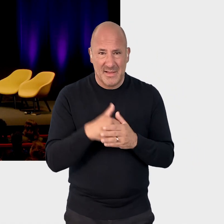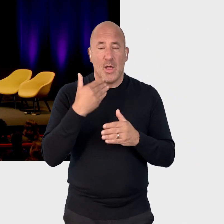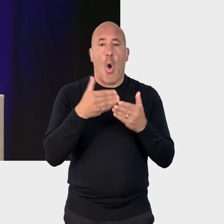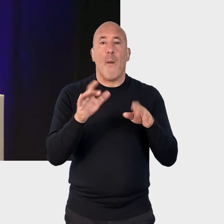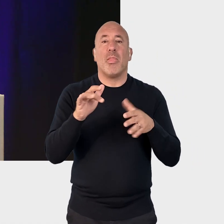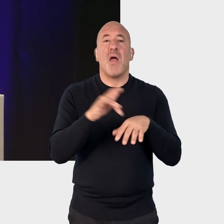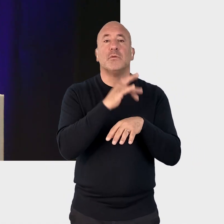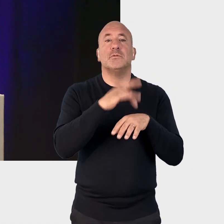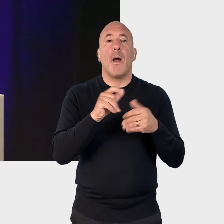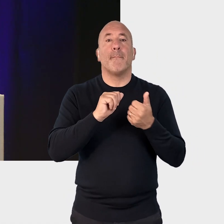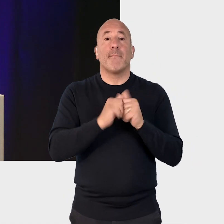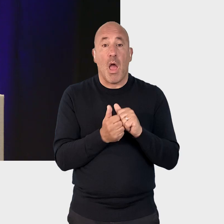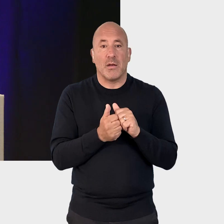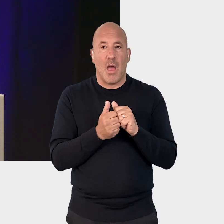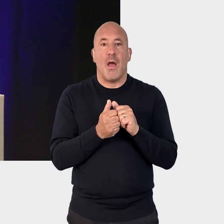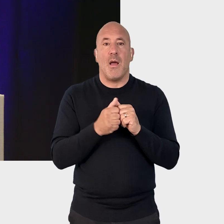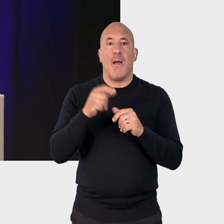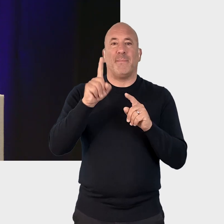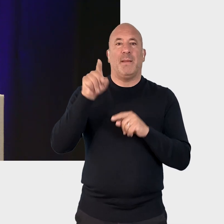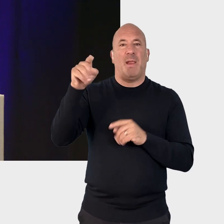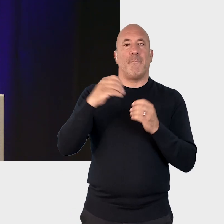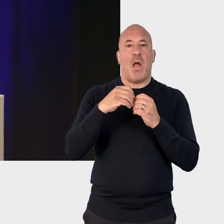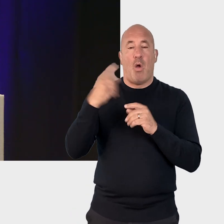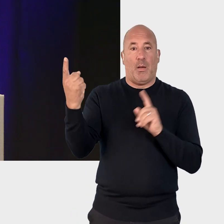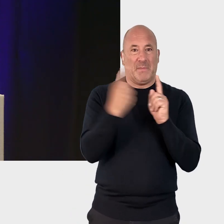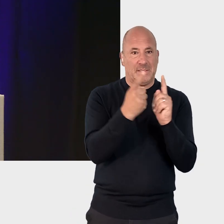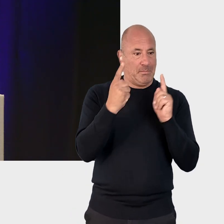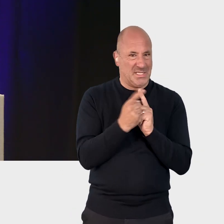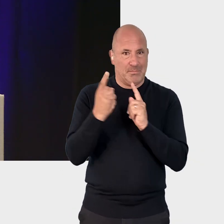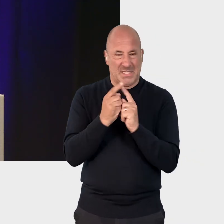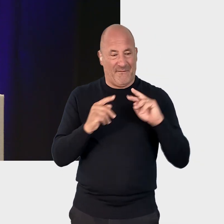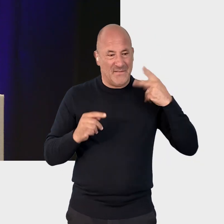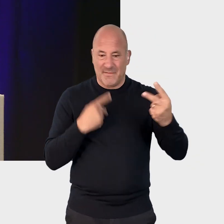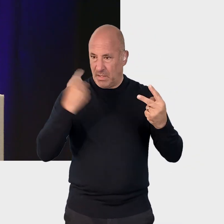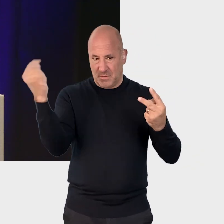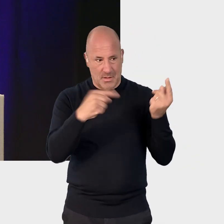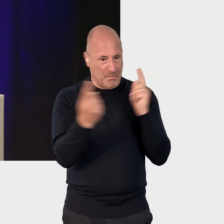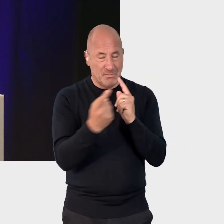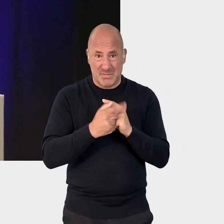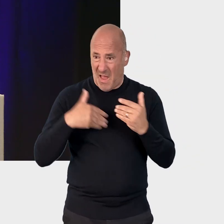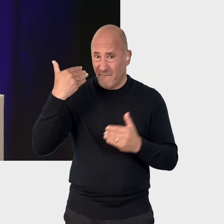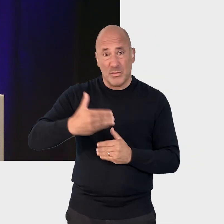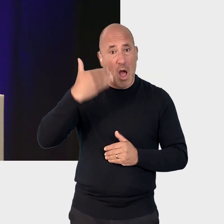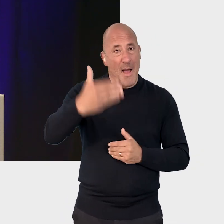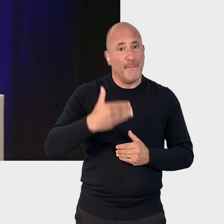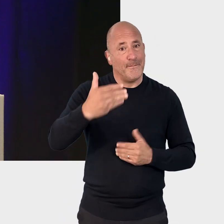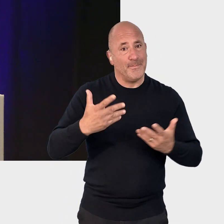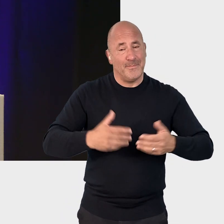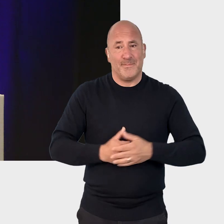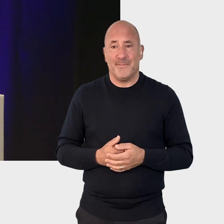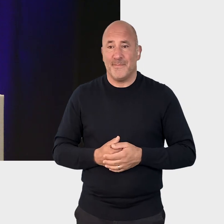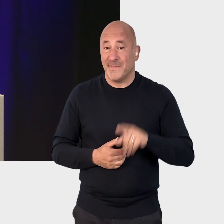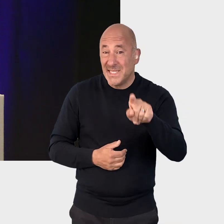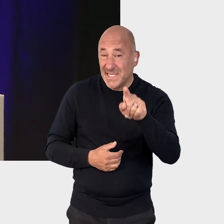in Madrid. Each time Open Theatre's been a partner, and Barrow residents have been able to kind of meet those people